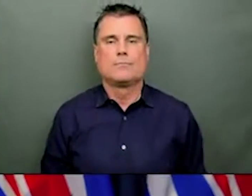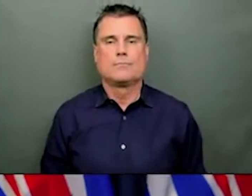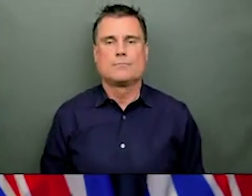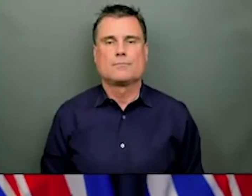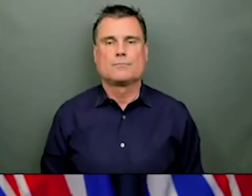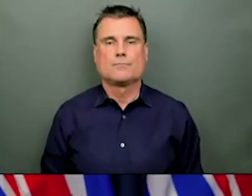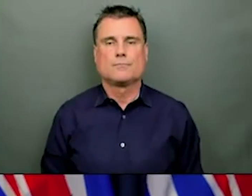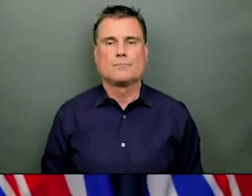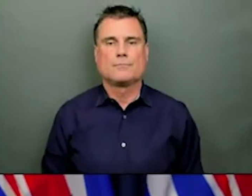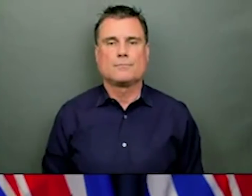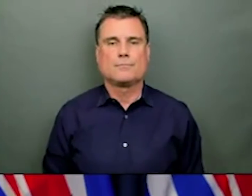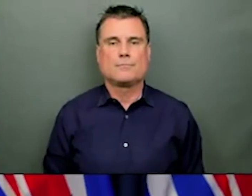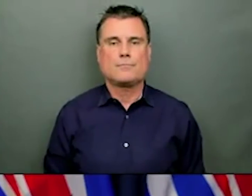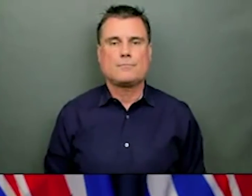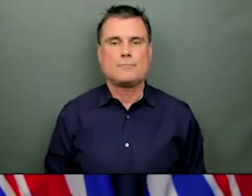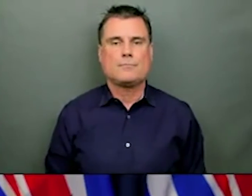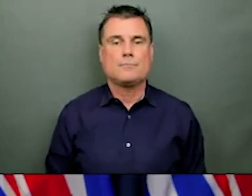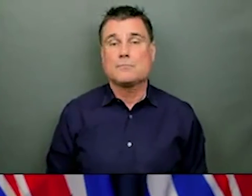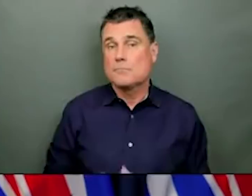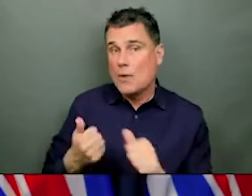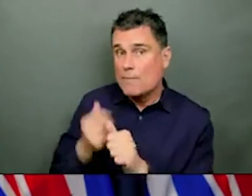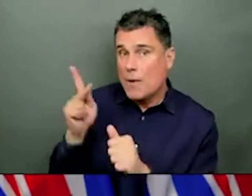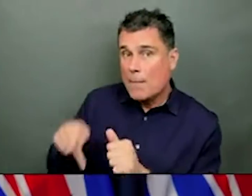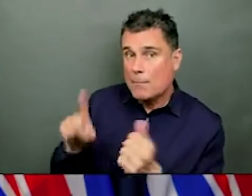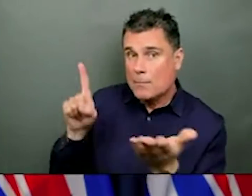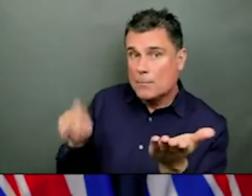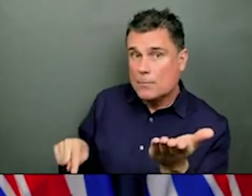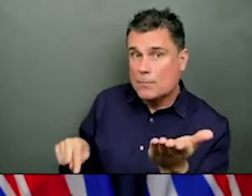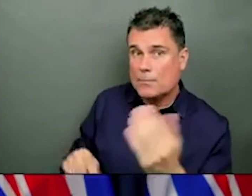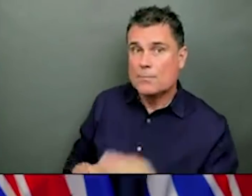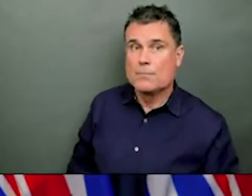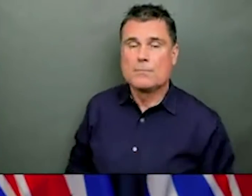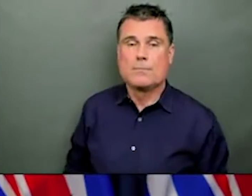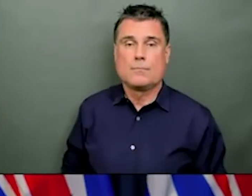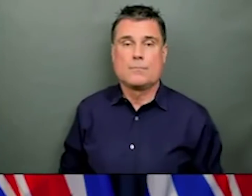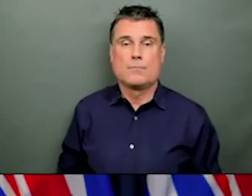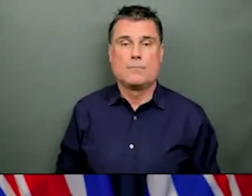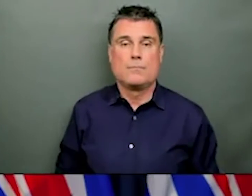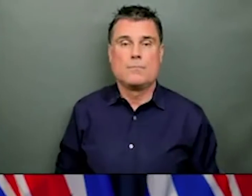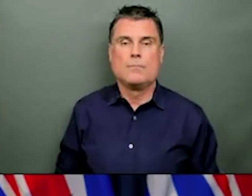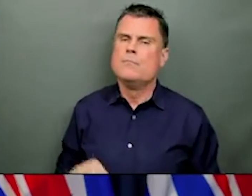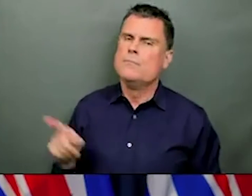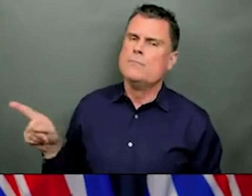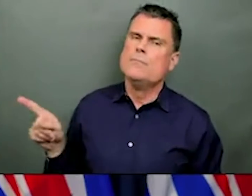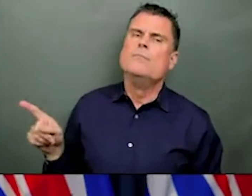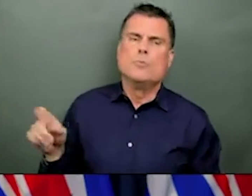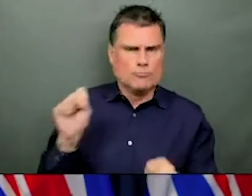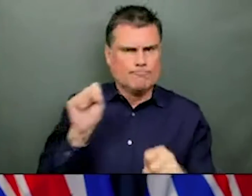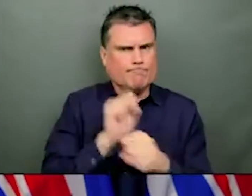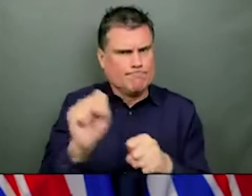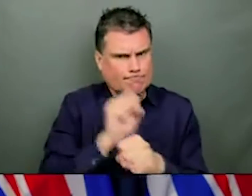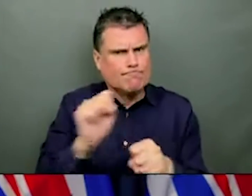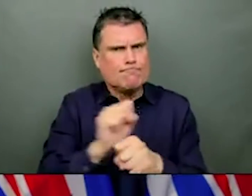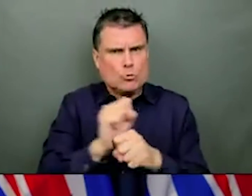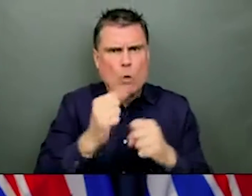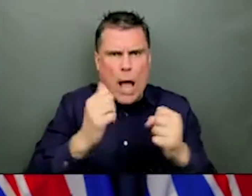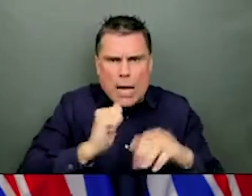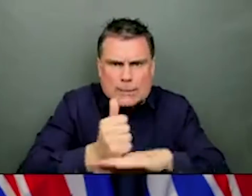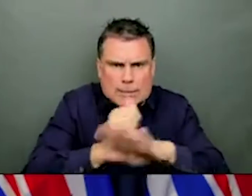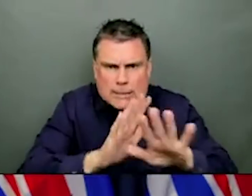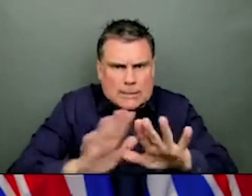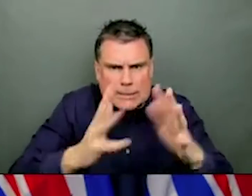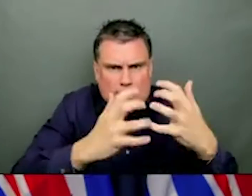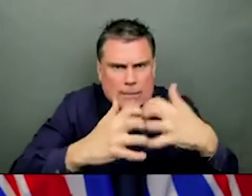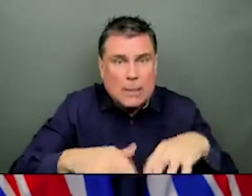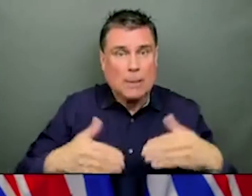just wondering if you can, you said the issues are being worked on. Minister Dix also outlined that for us. Can